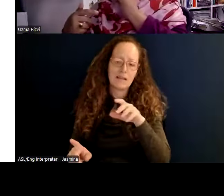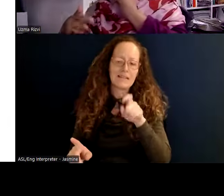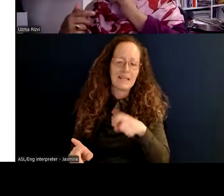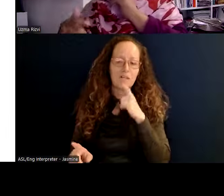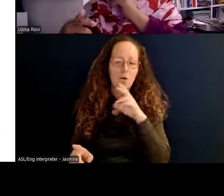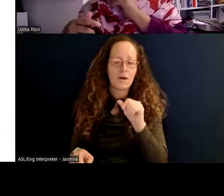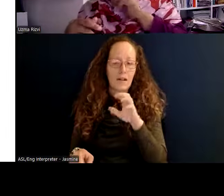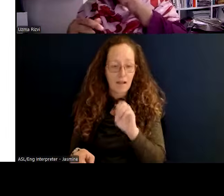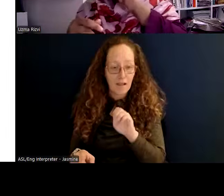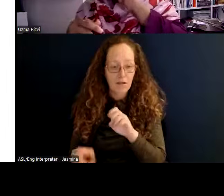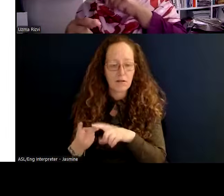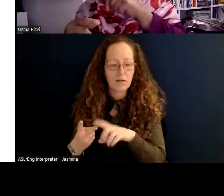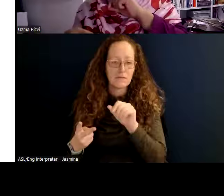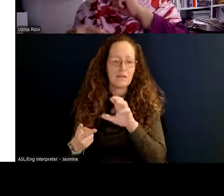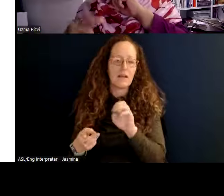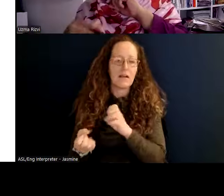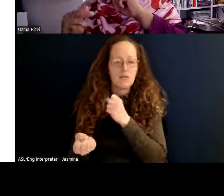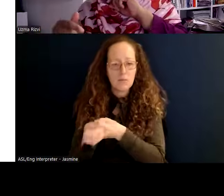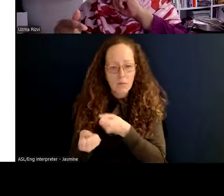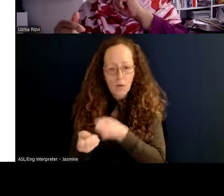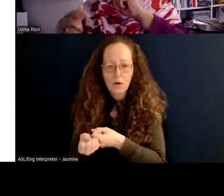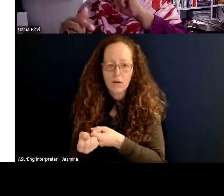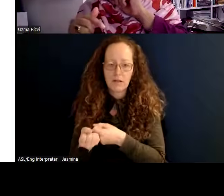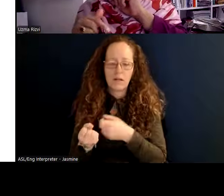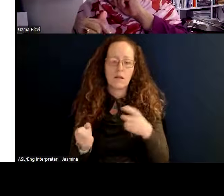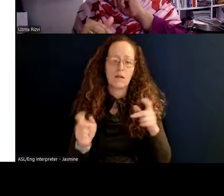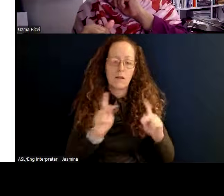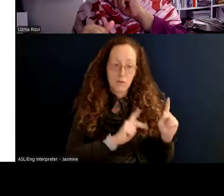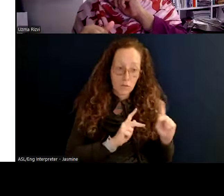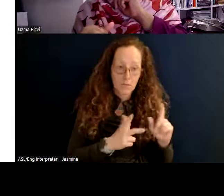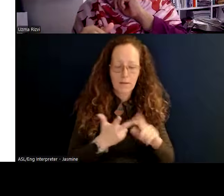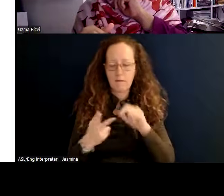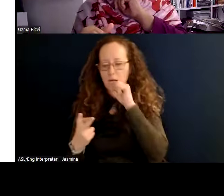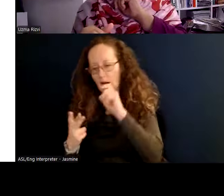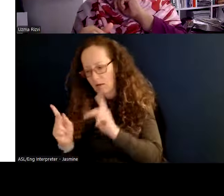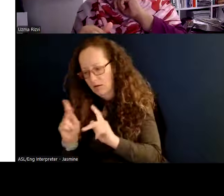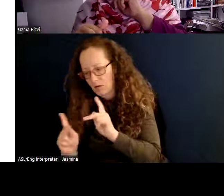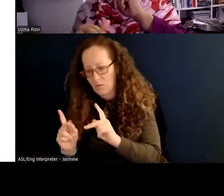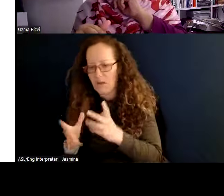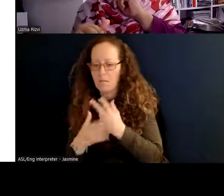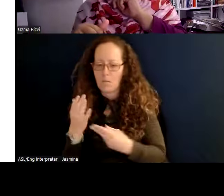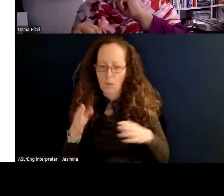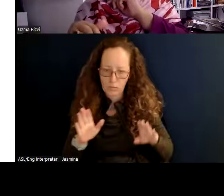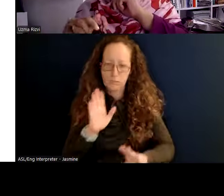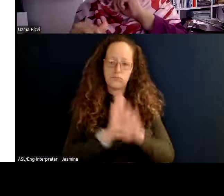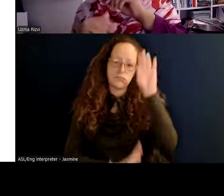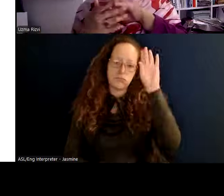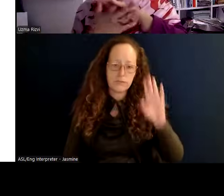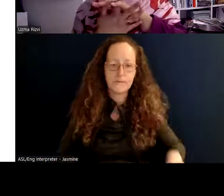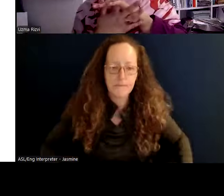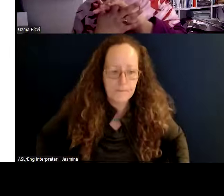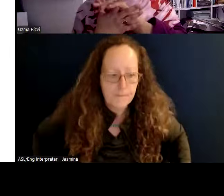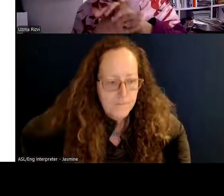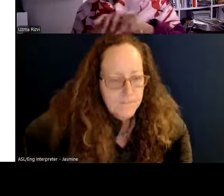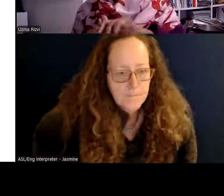that supports, that supports human and non-human flourishing, end quote. Moreover, they